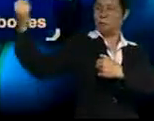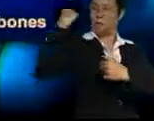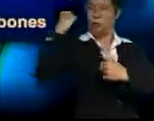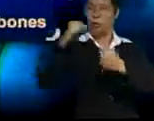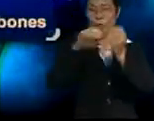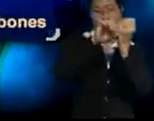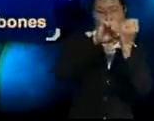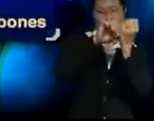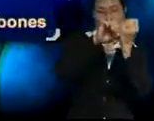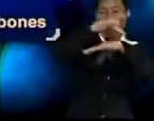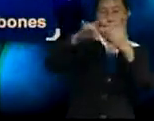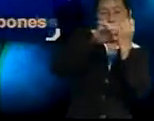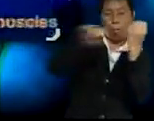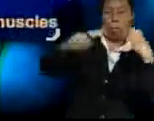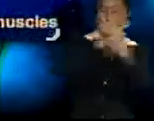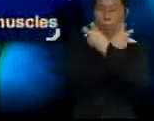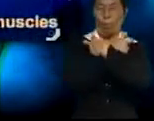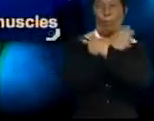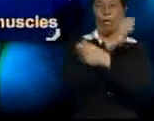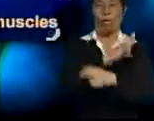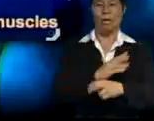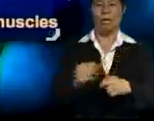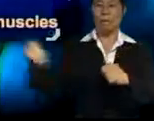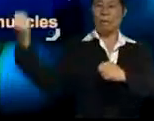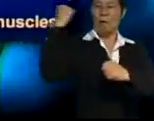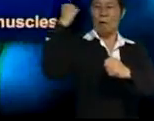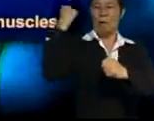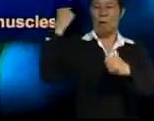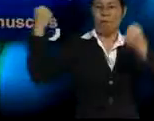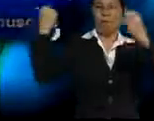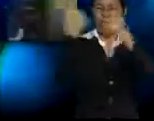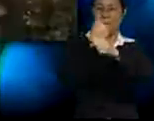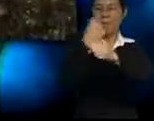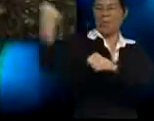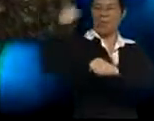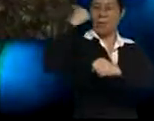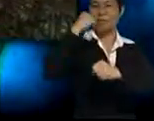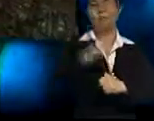hollow bones and powerful flight muscles.